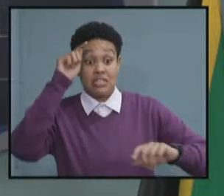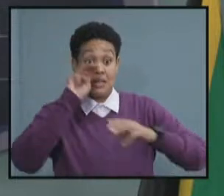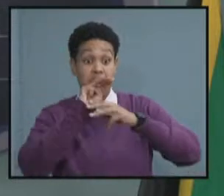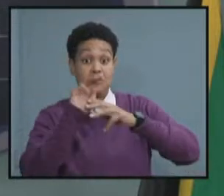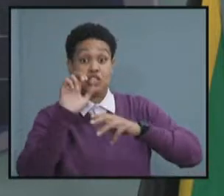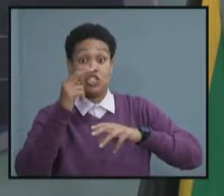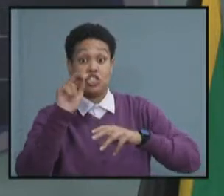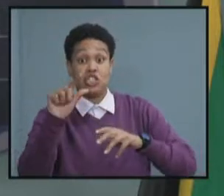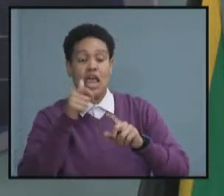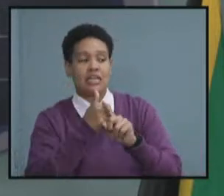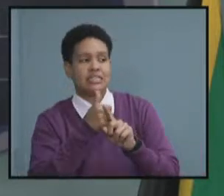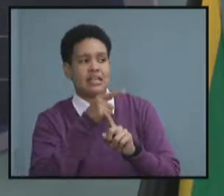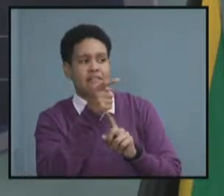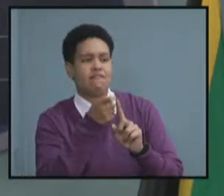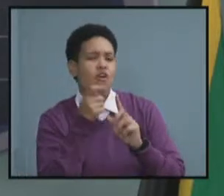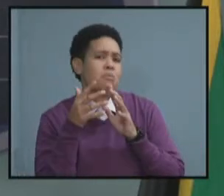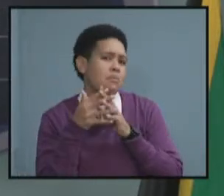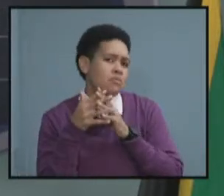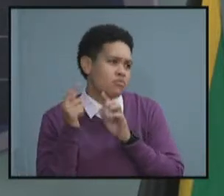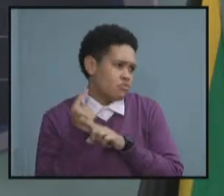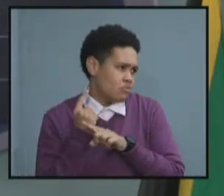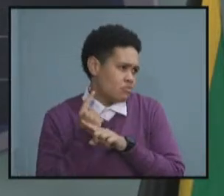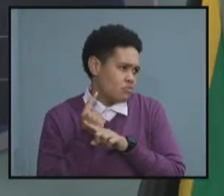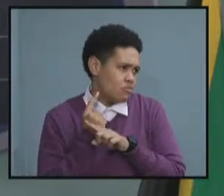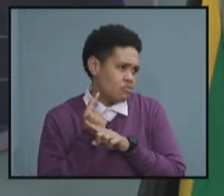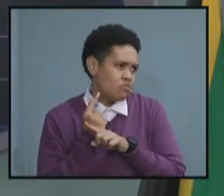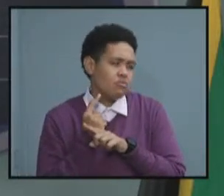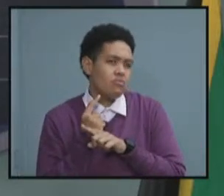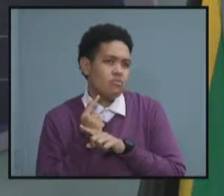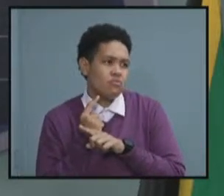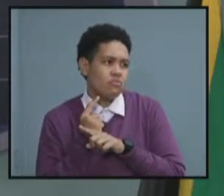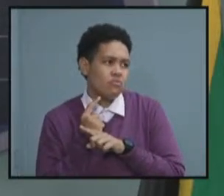Chang, these are from the United States.